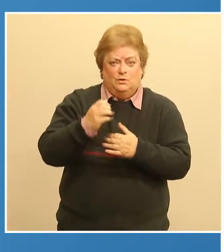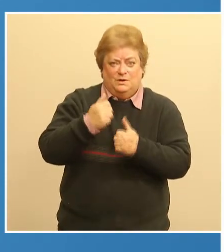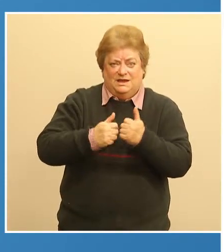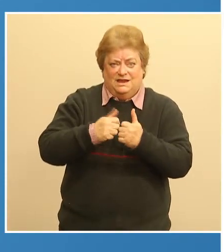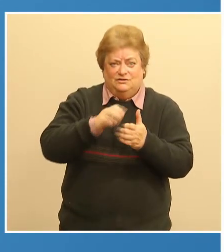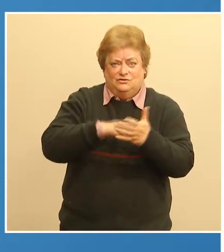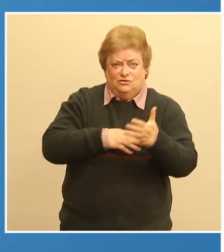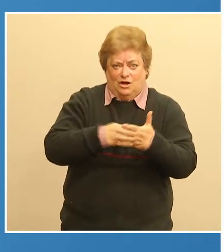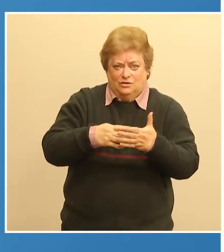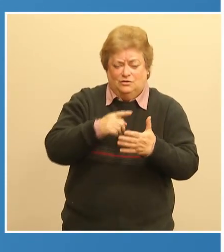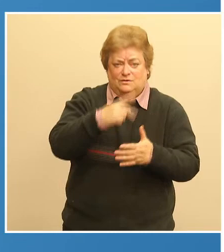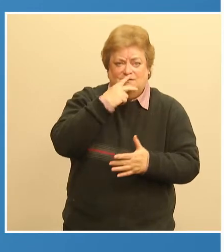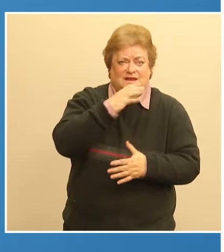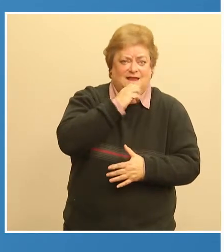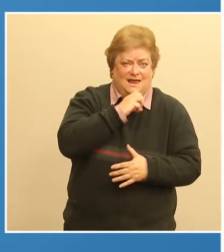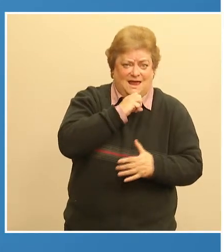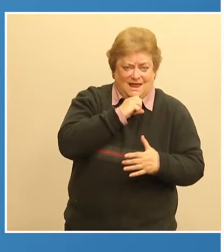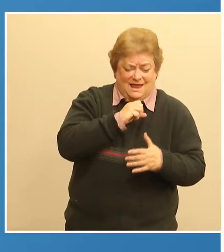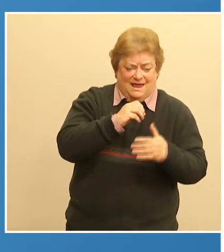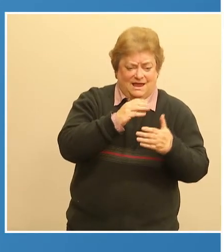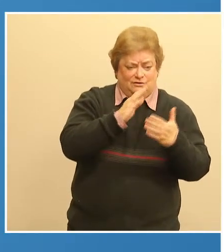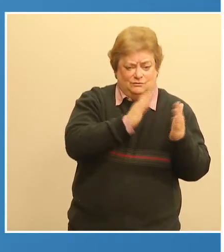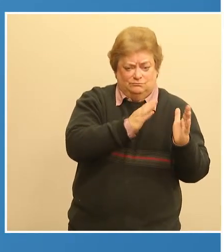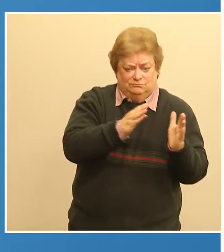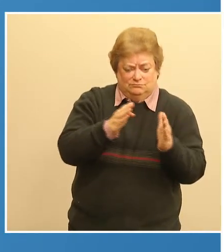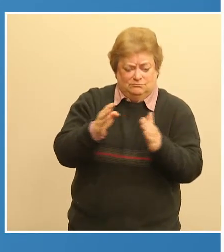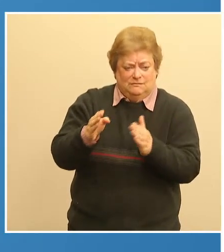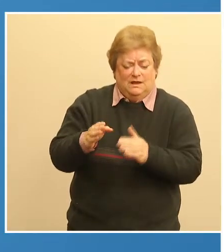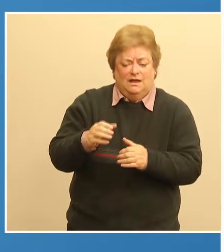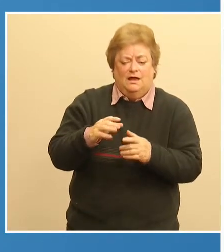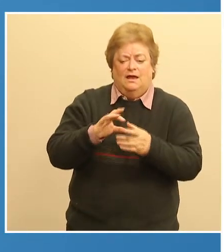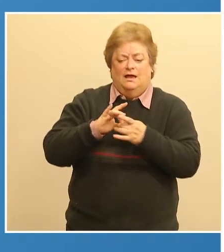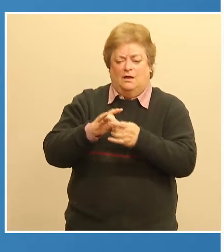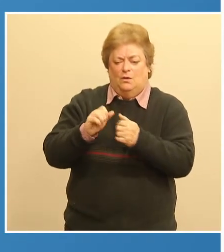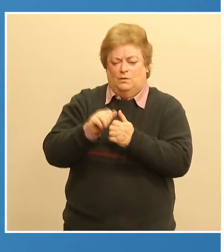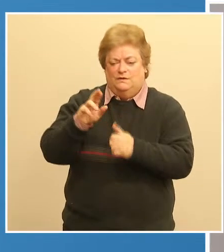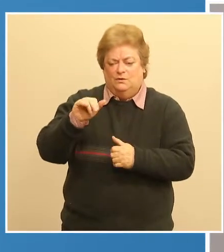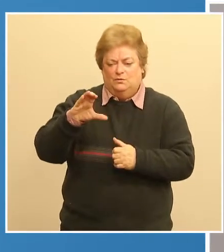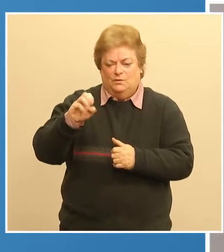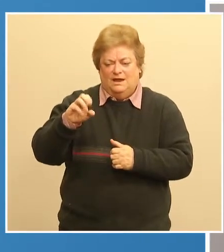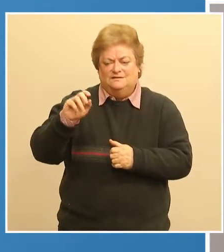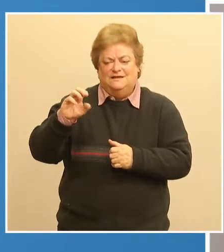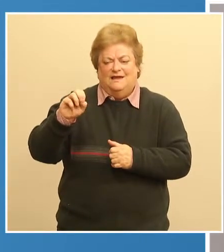age breakdown, and then you'll be able to also see the race and ethnicity breakdown.